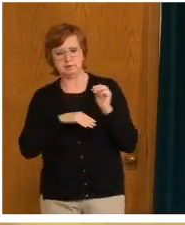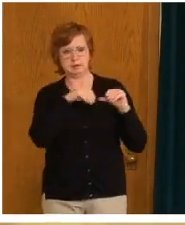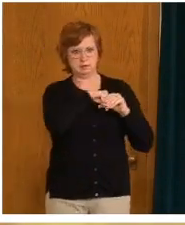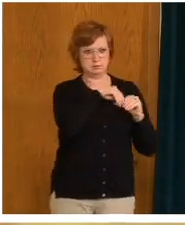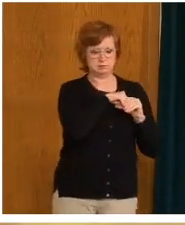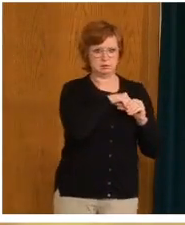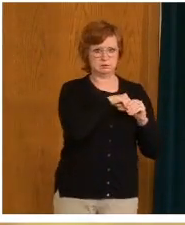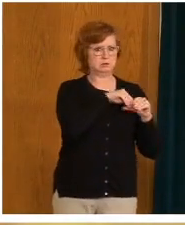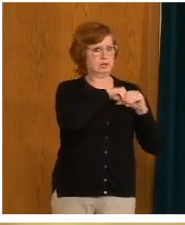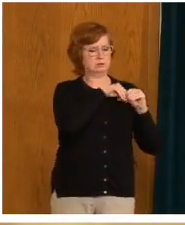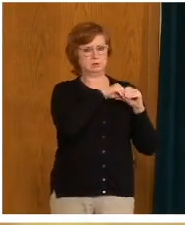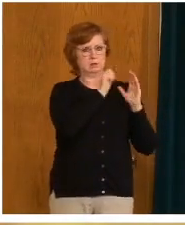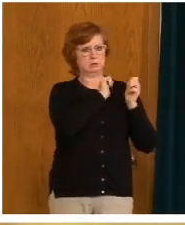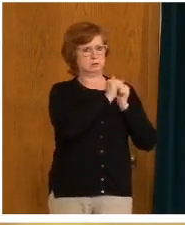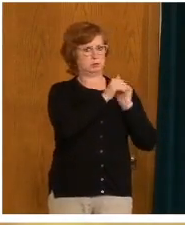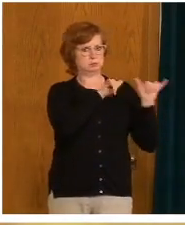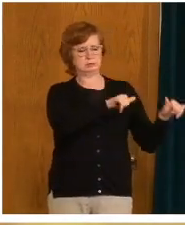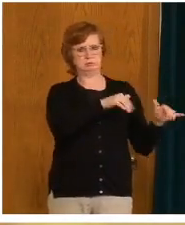activities. But the